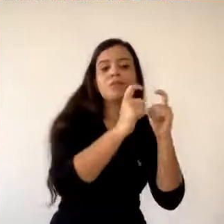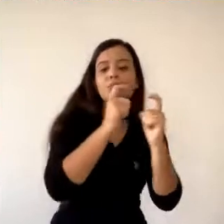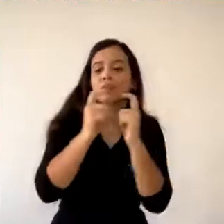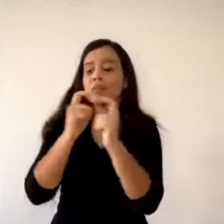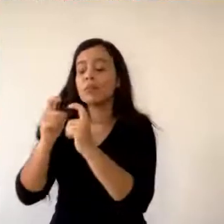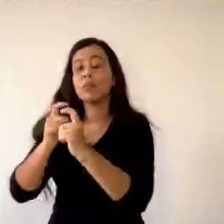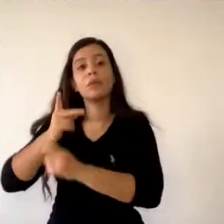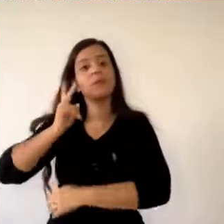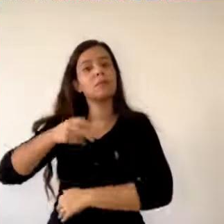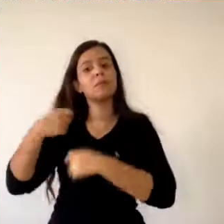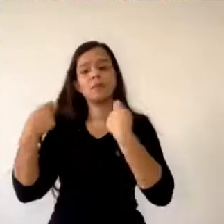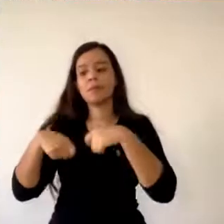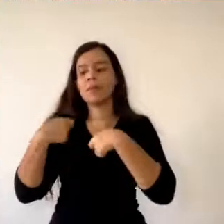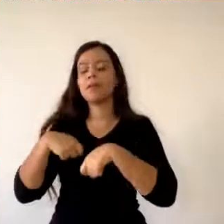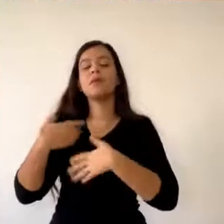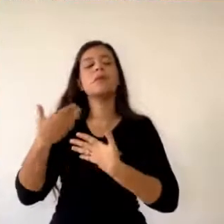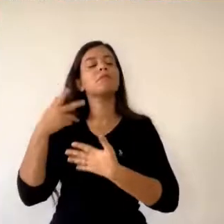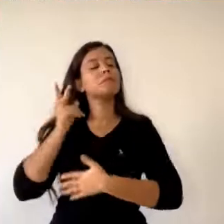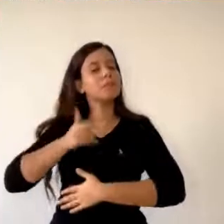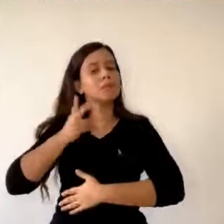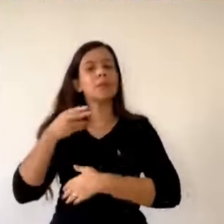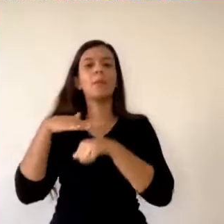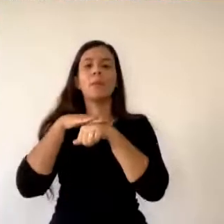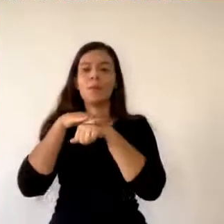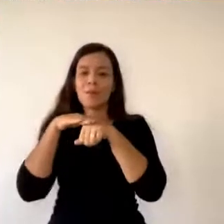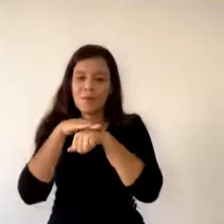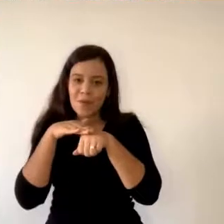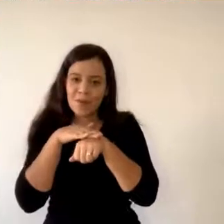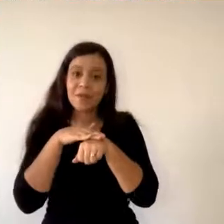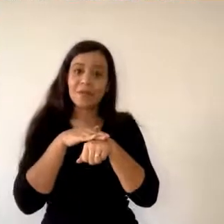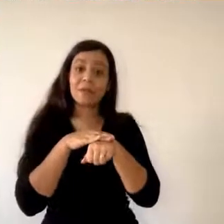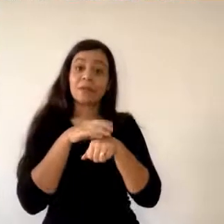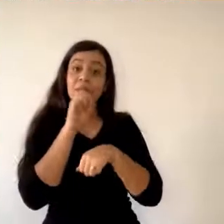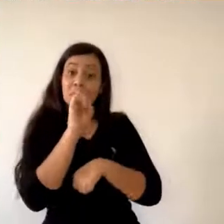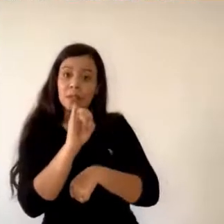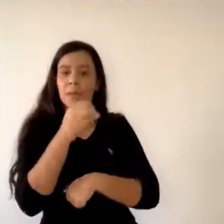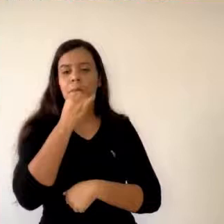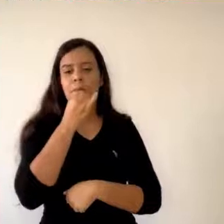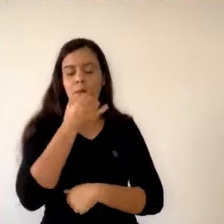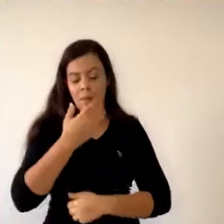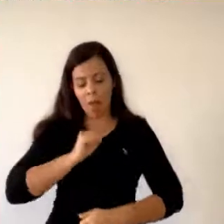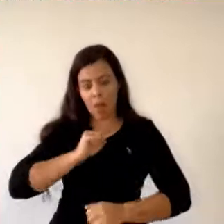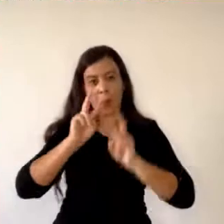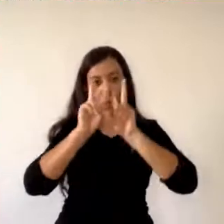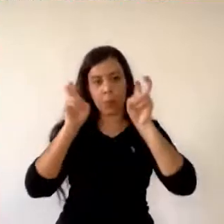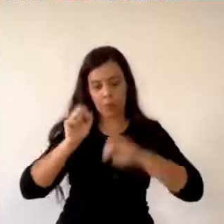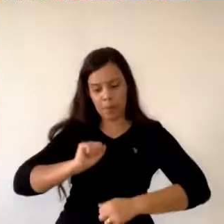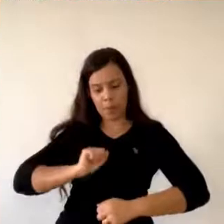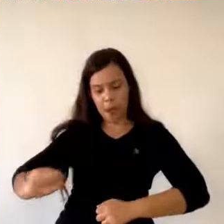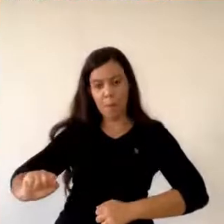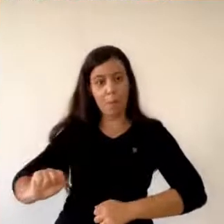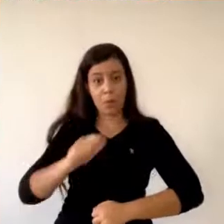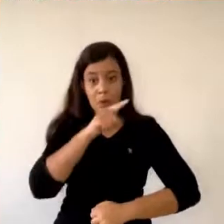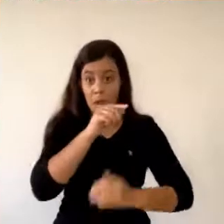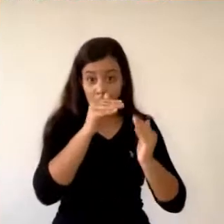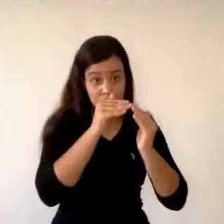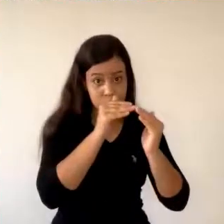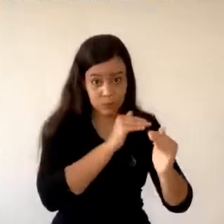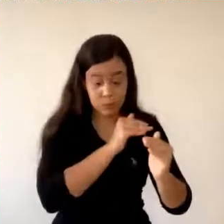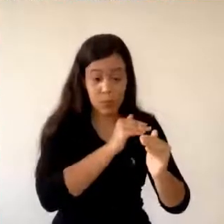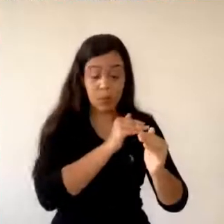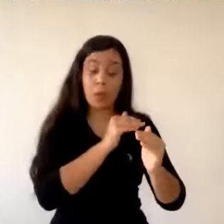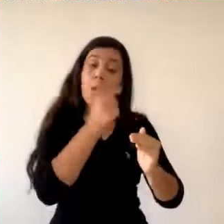debate abortion, even if this person does not agree with me in abortion, for example, because I